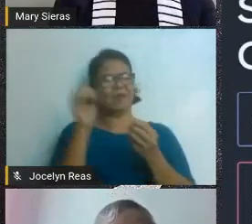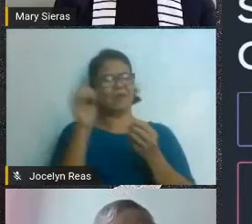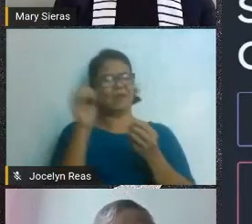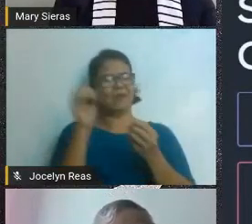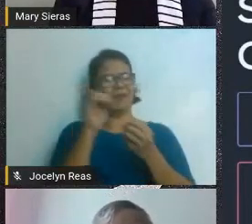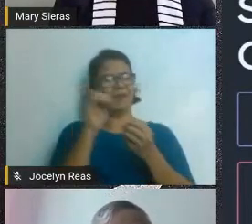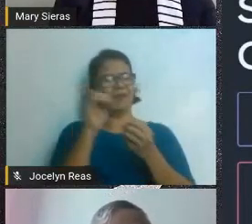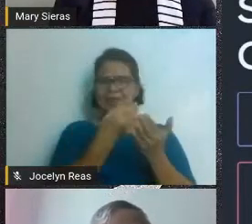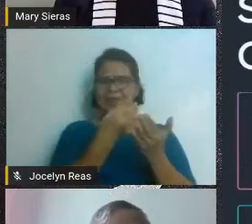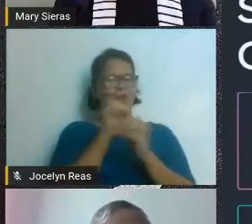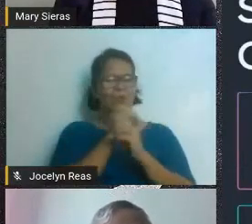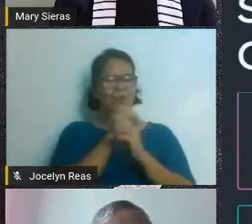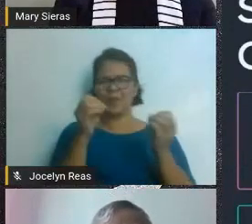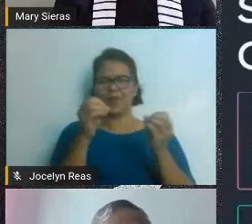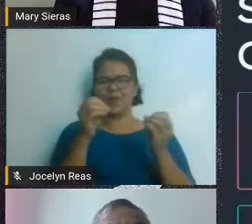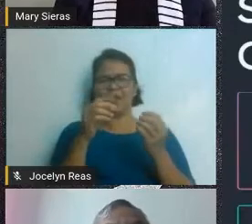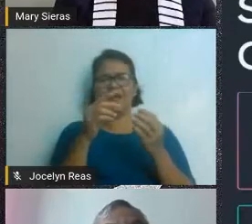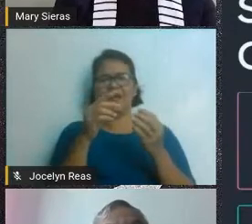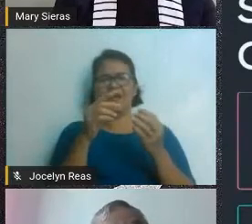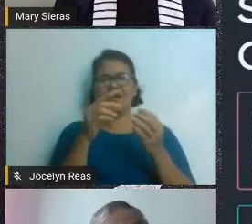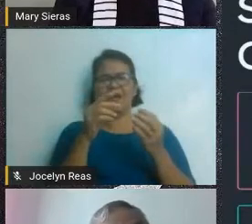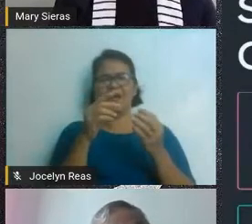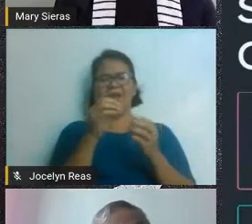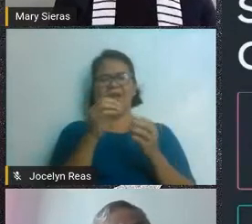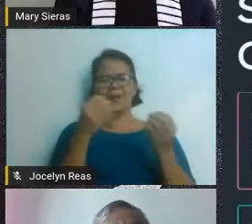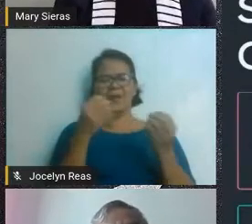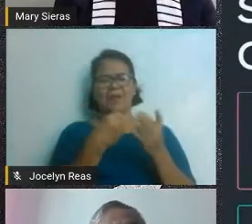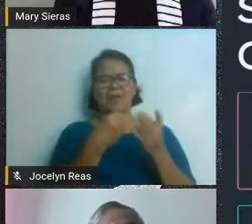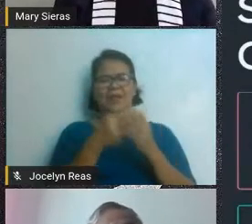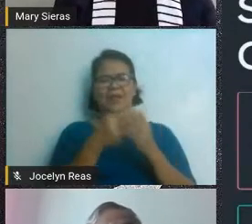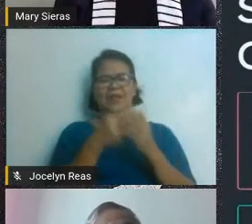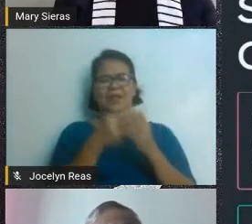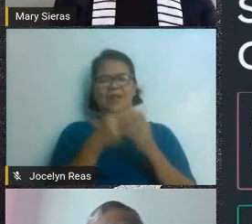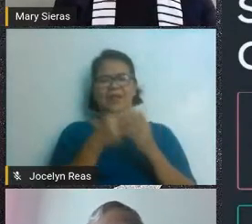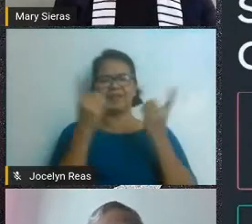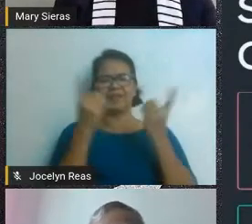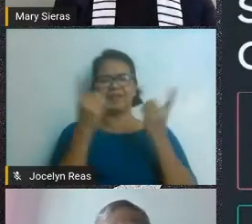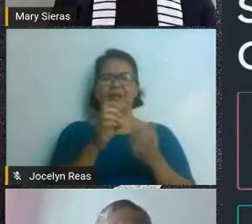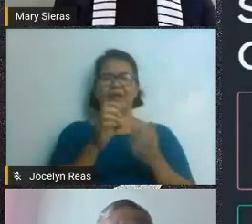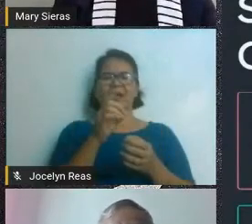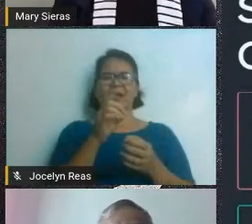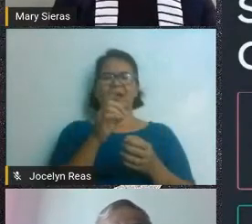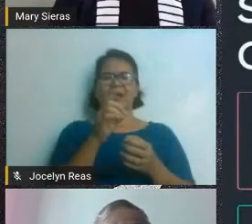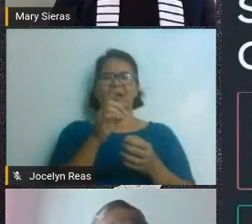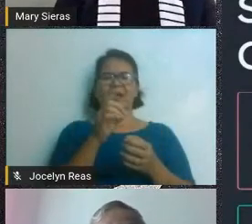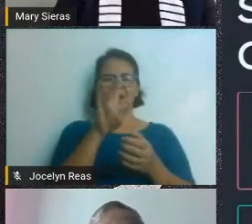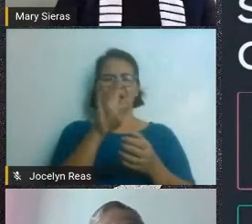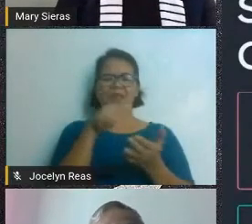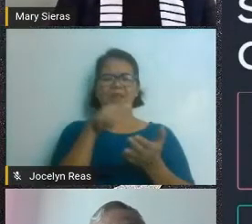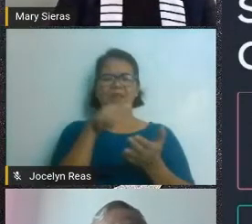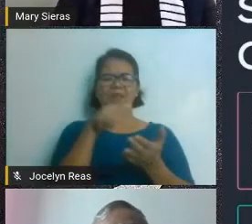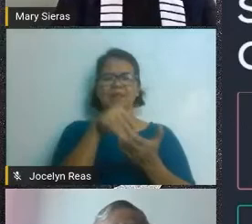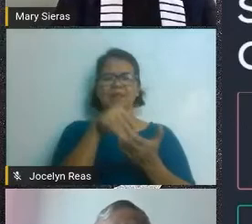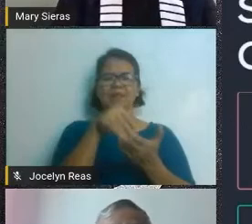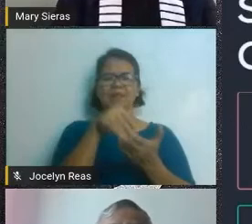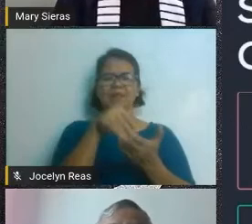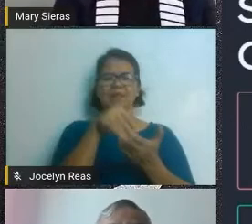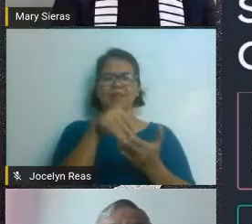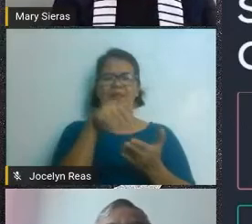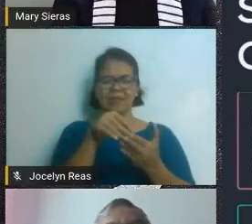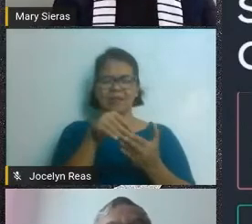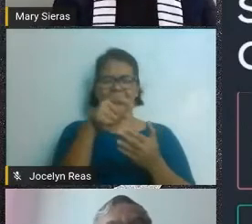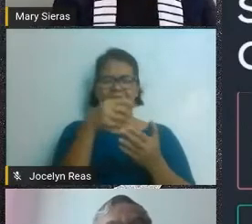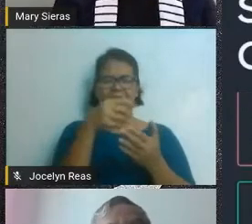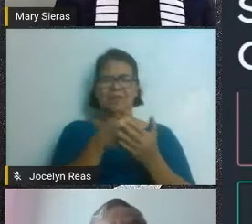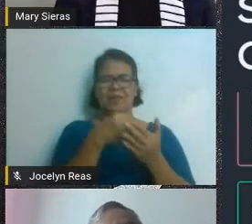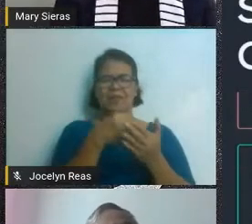the priorities that Ed has been able to identify. At ang, actually, kahit sa ano natin, Brigada Escuela,